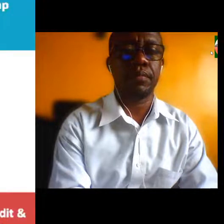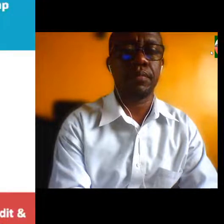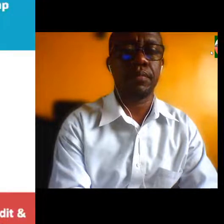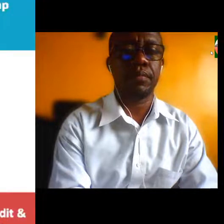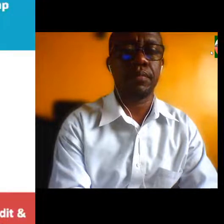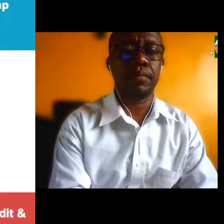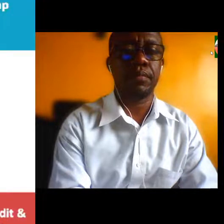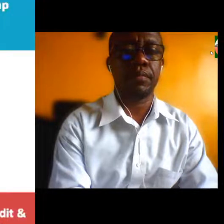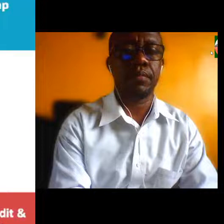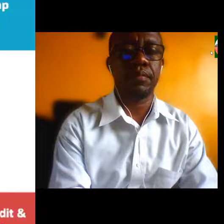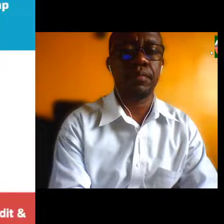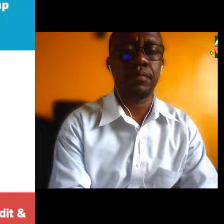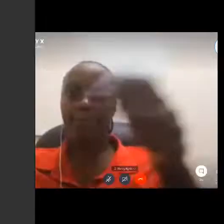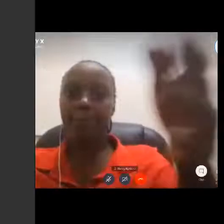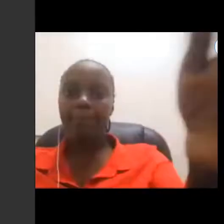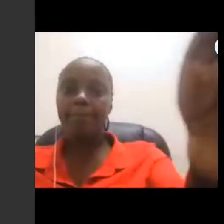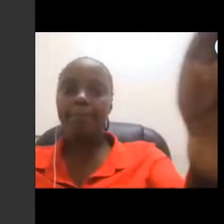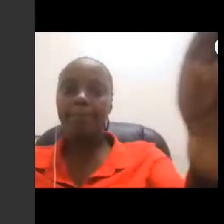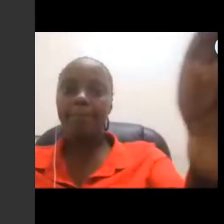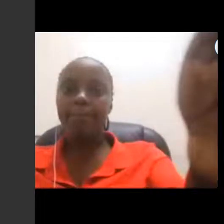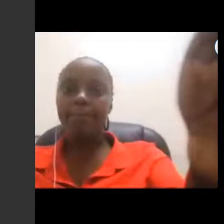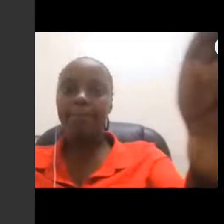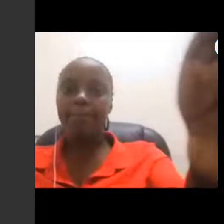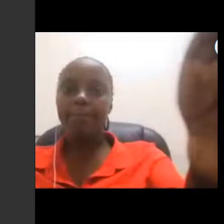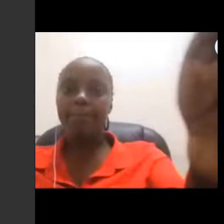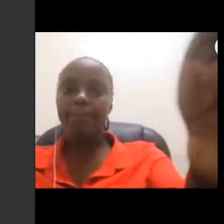technological, environmental, and legal